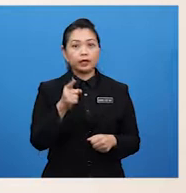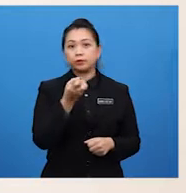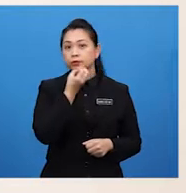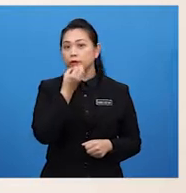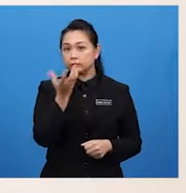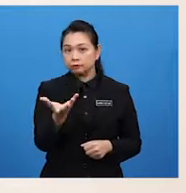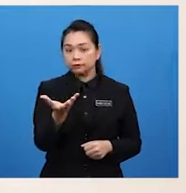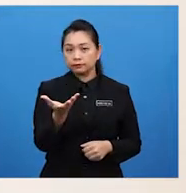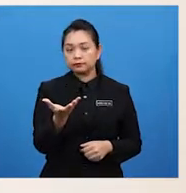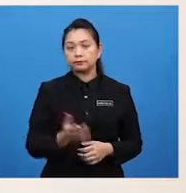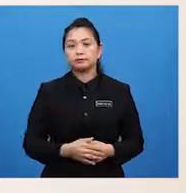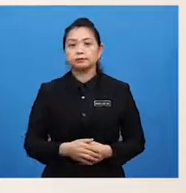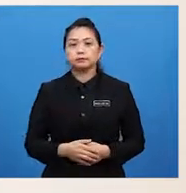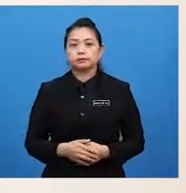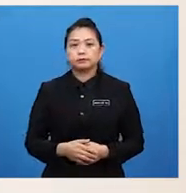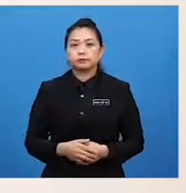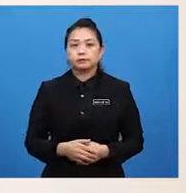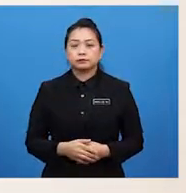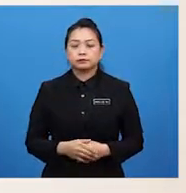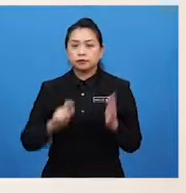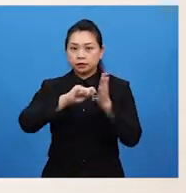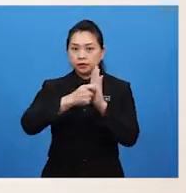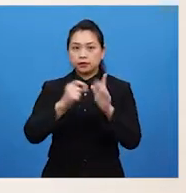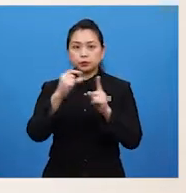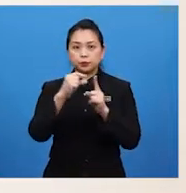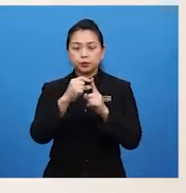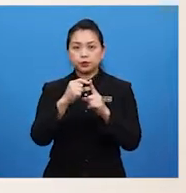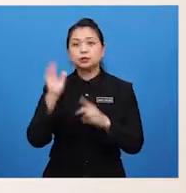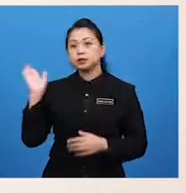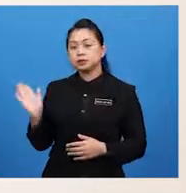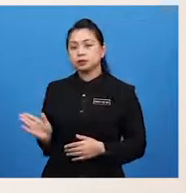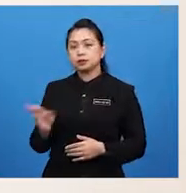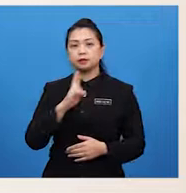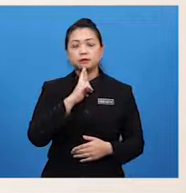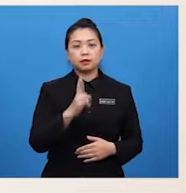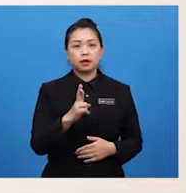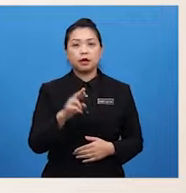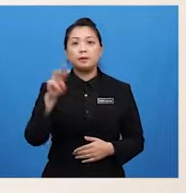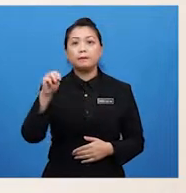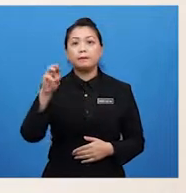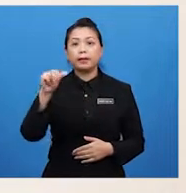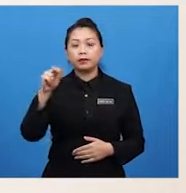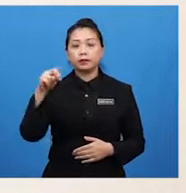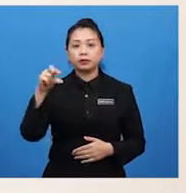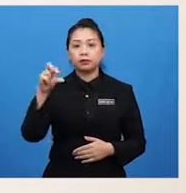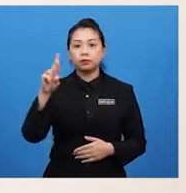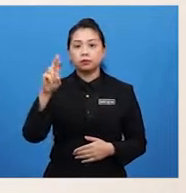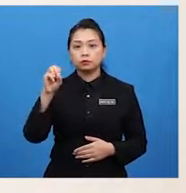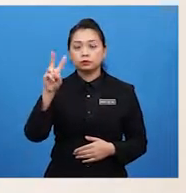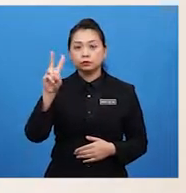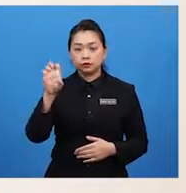me? That's right. The keywords here are mangrove forest,